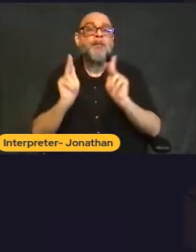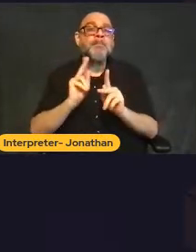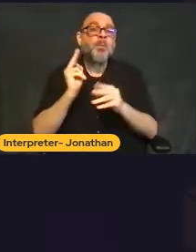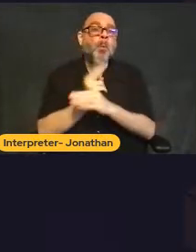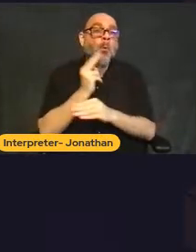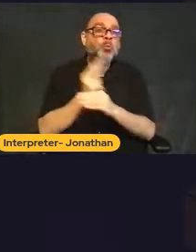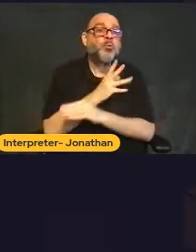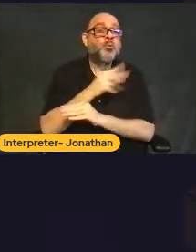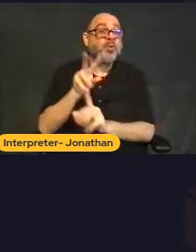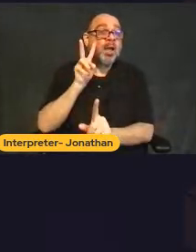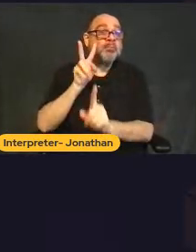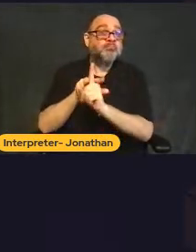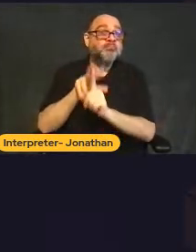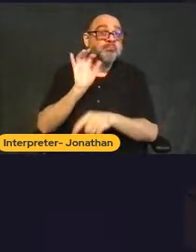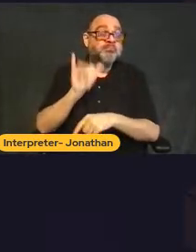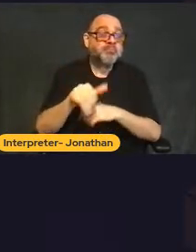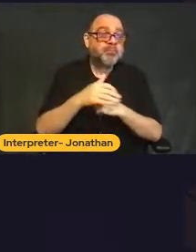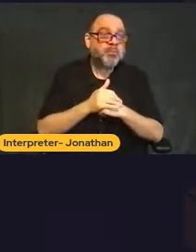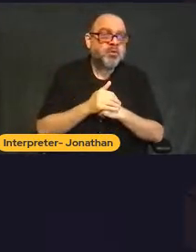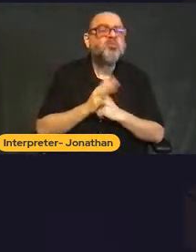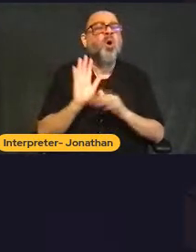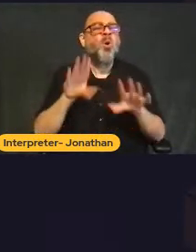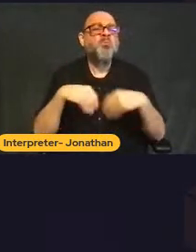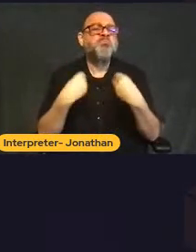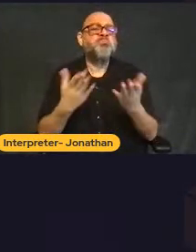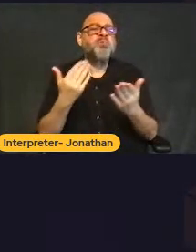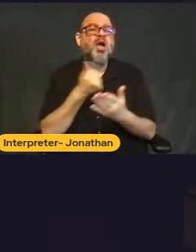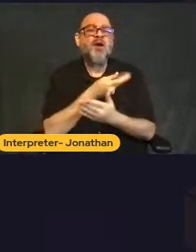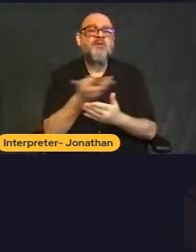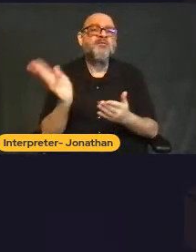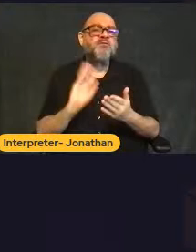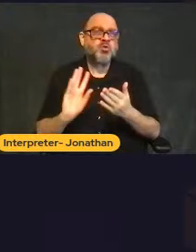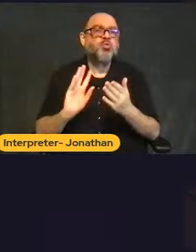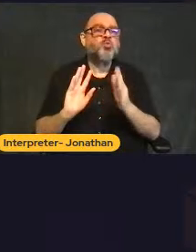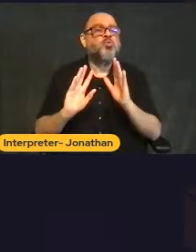So let's see a few diagram examples from CDK-Dia.